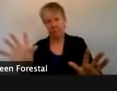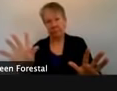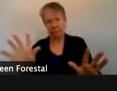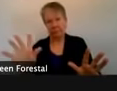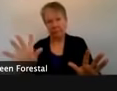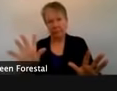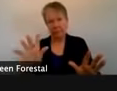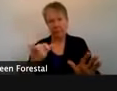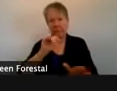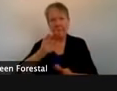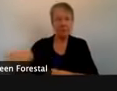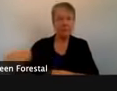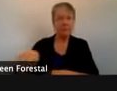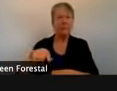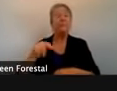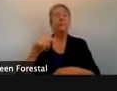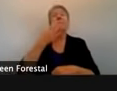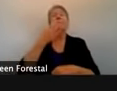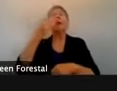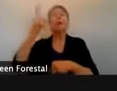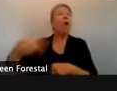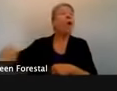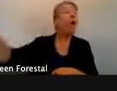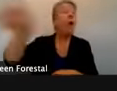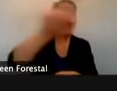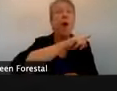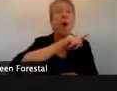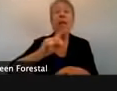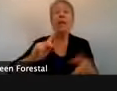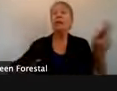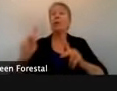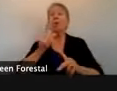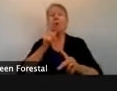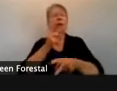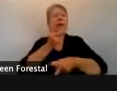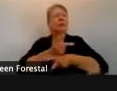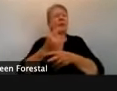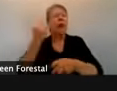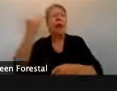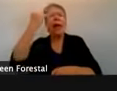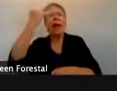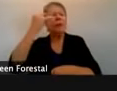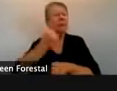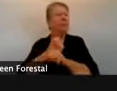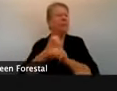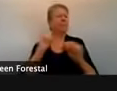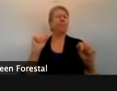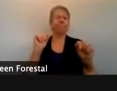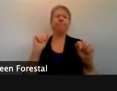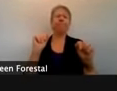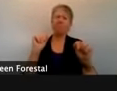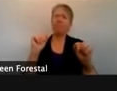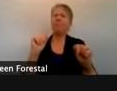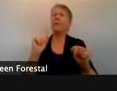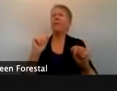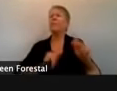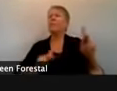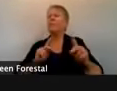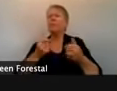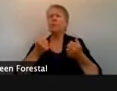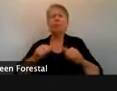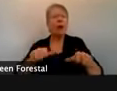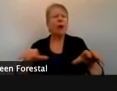overwhelming majority of you who celebrated safely, and especially those of you who took extra precautions to keep trick-or-treaters and